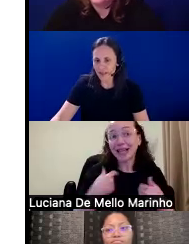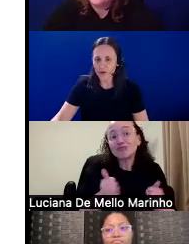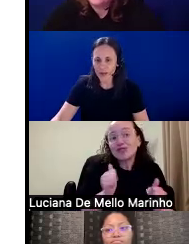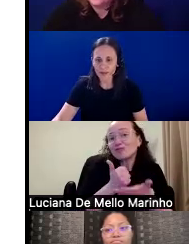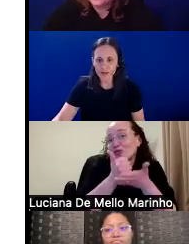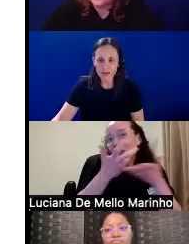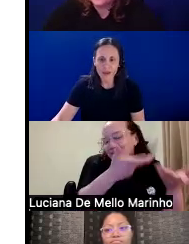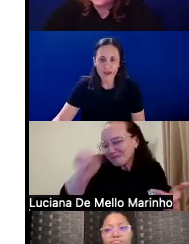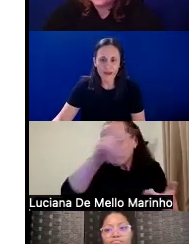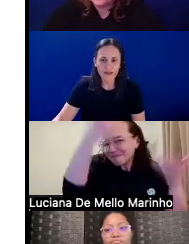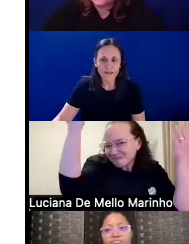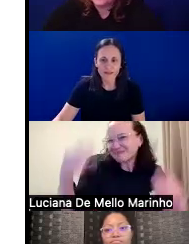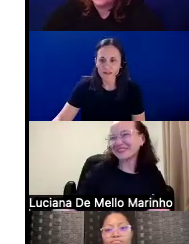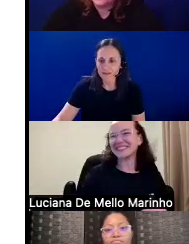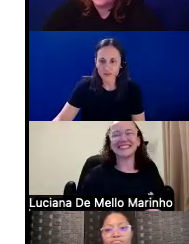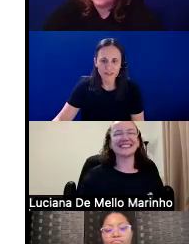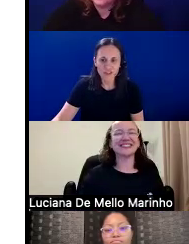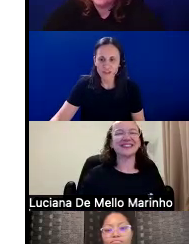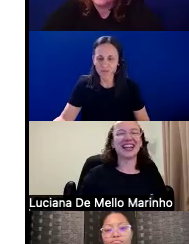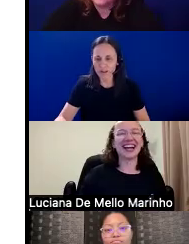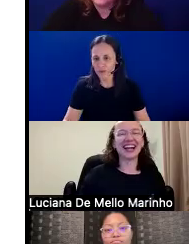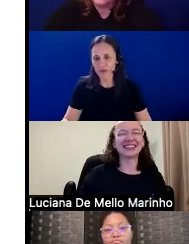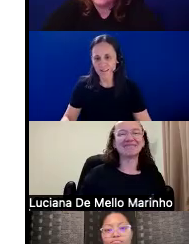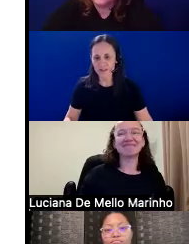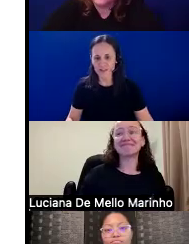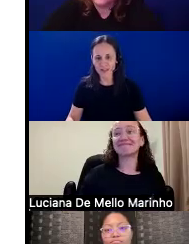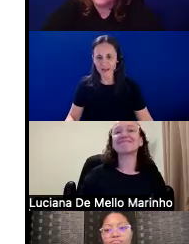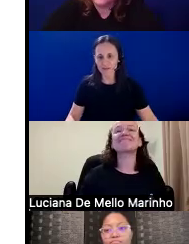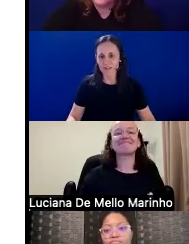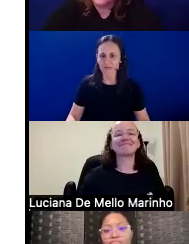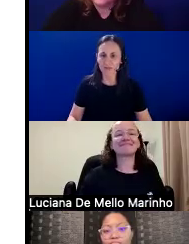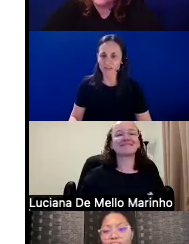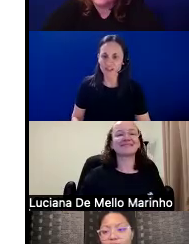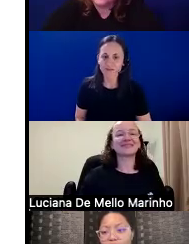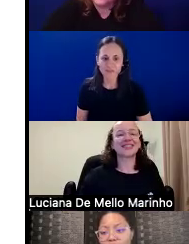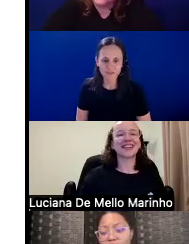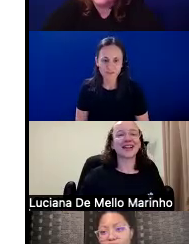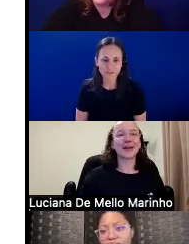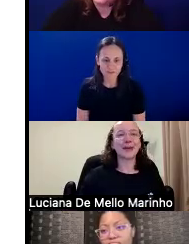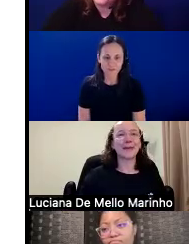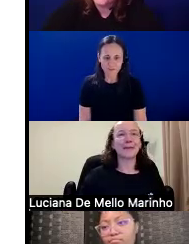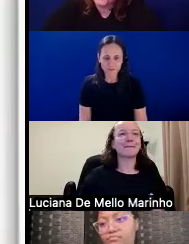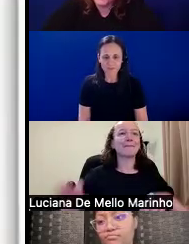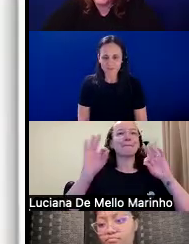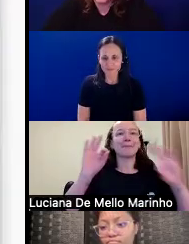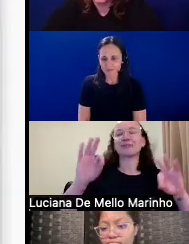today, okay? And I'm trying to I'll help you guys as much as I can with this information. Thank